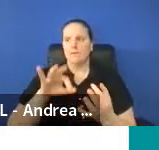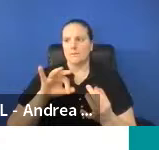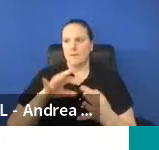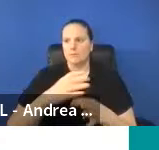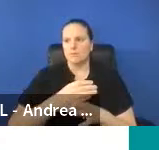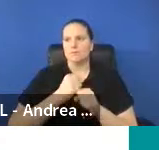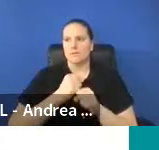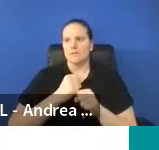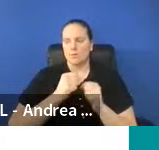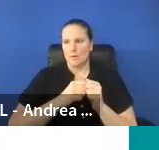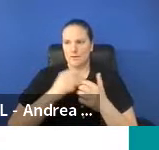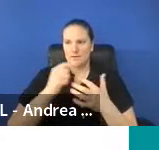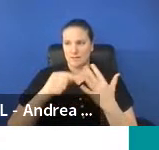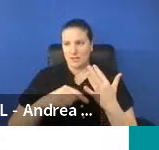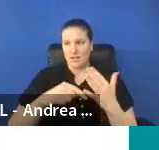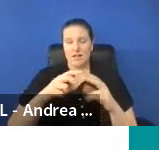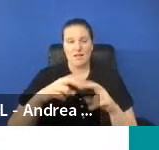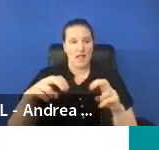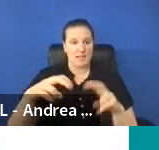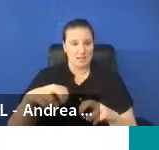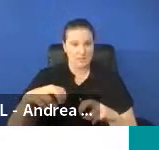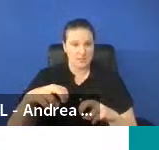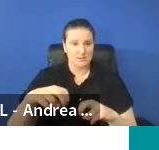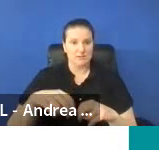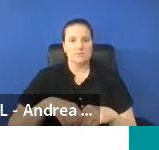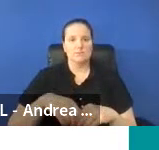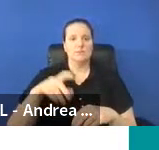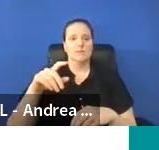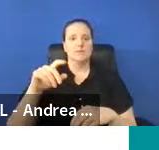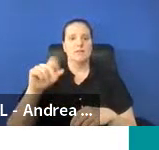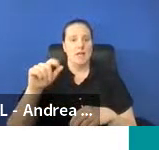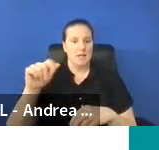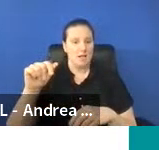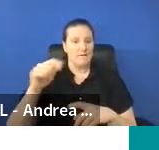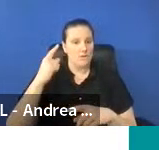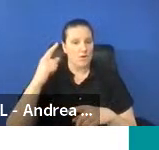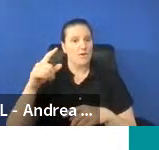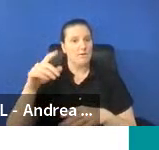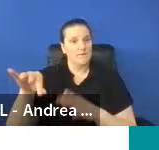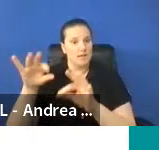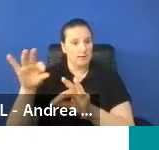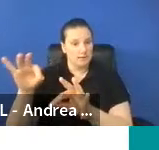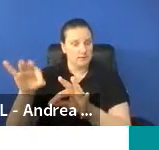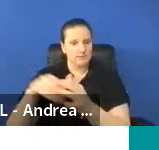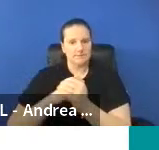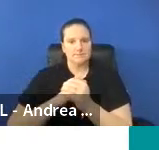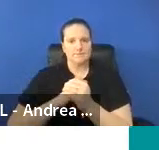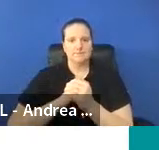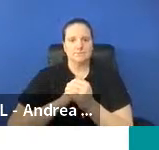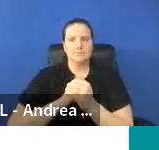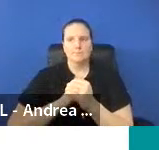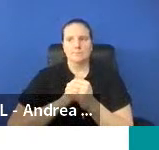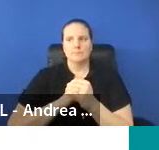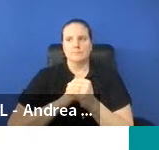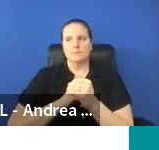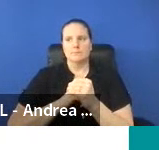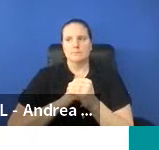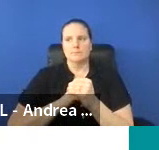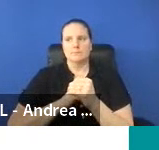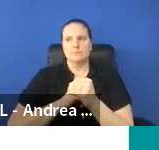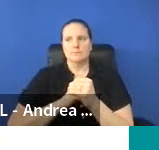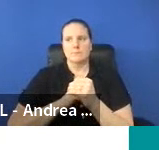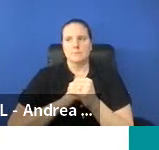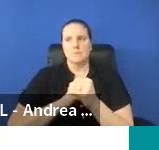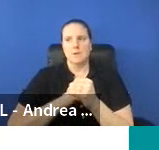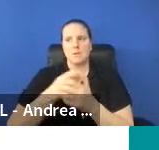with detailed analysis, cross-tabbing of the data, and in-depth findings. It summarizes public input received from more